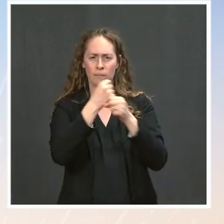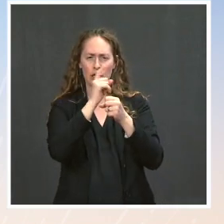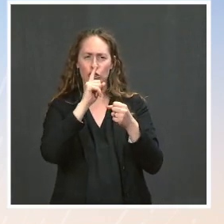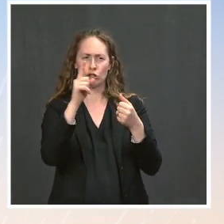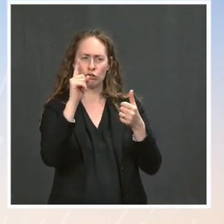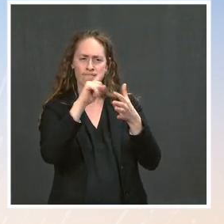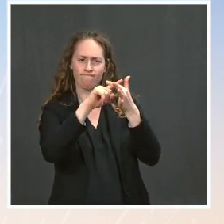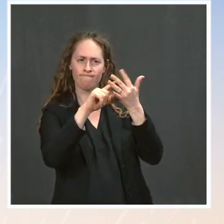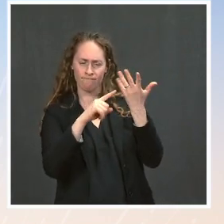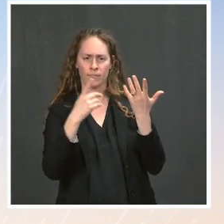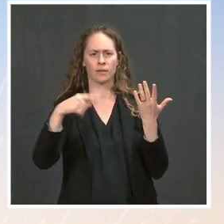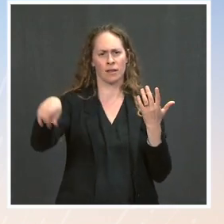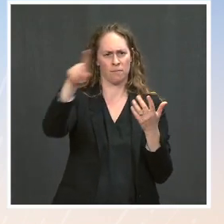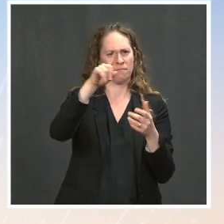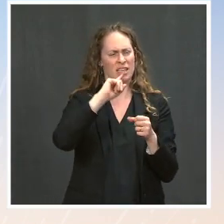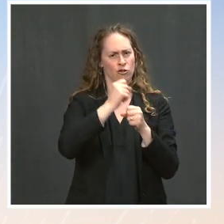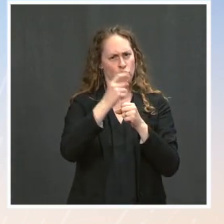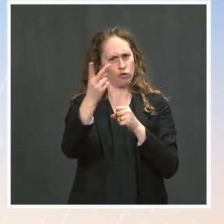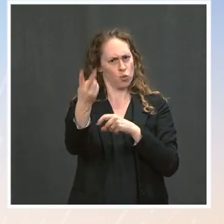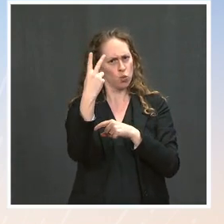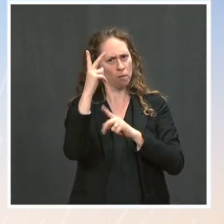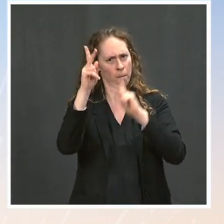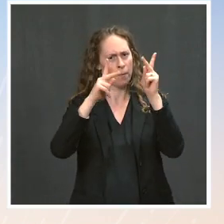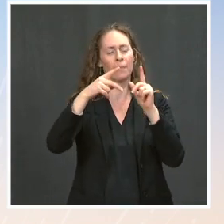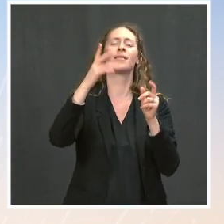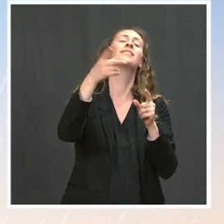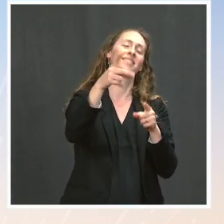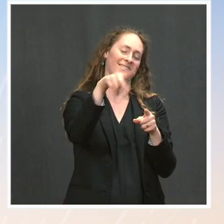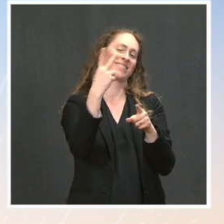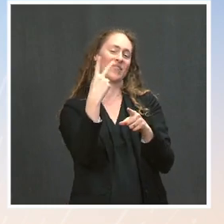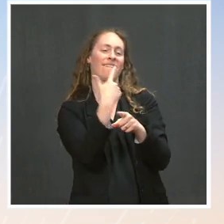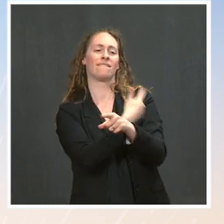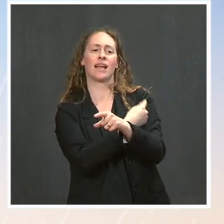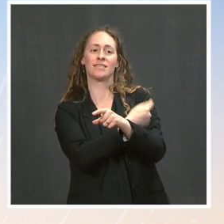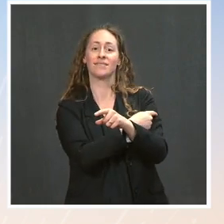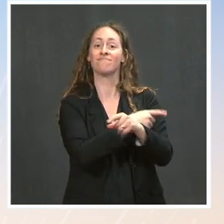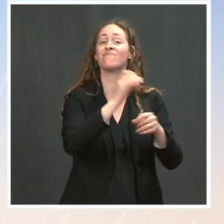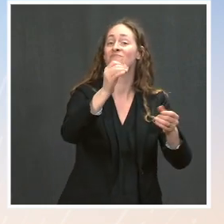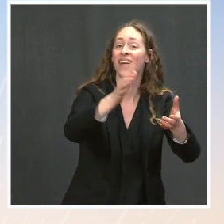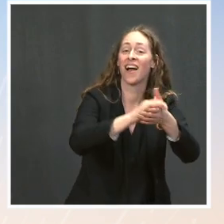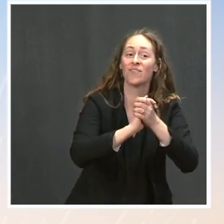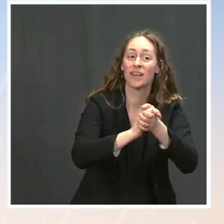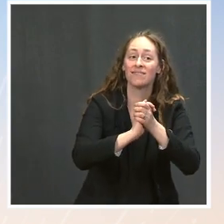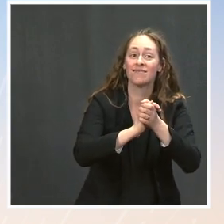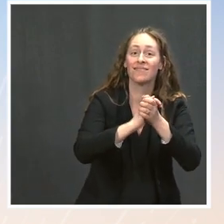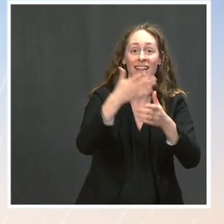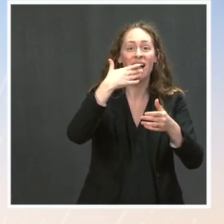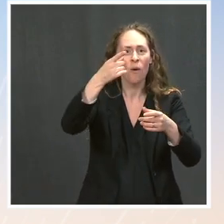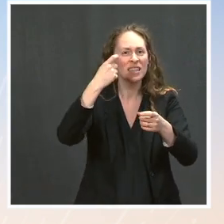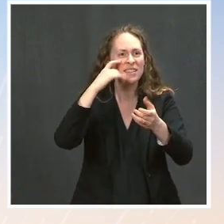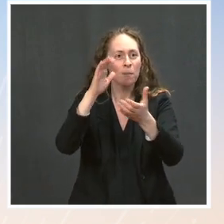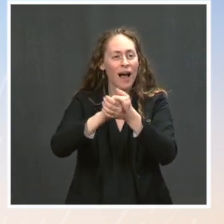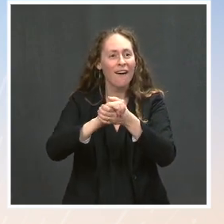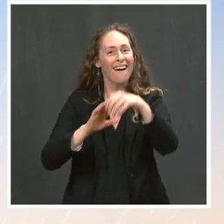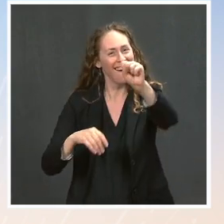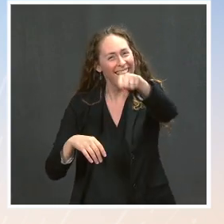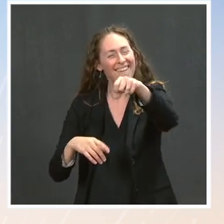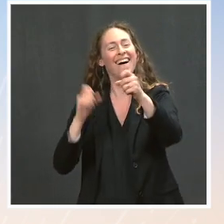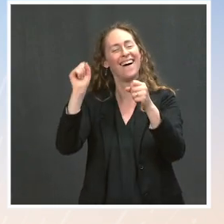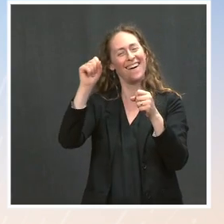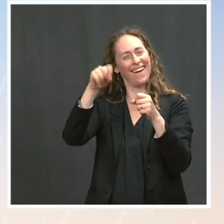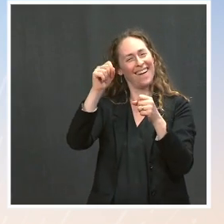two-dose vaccine. Go ahead, Peter. Thank you, and congratulations. And not to embarrass you, got married. I did, yes. Well, congratulations. Welcome